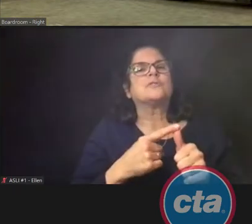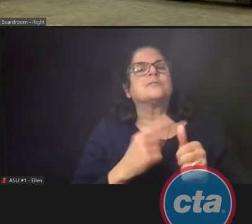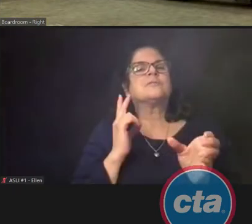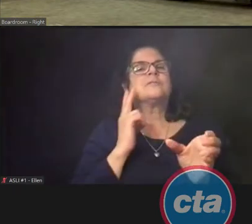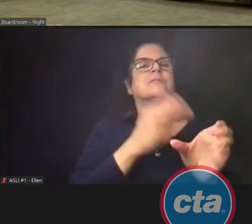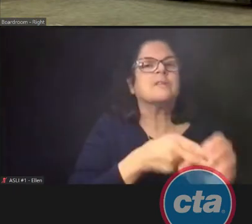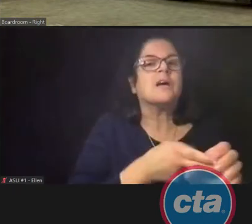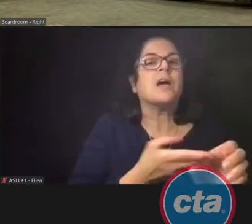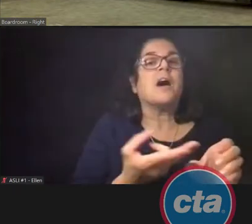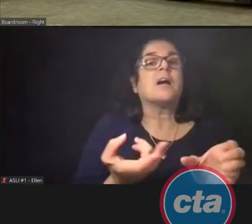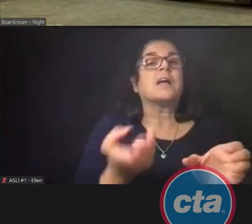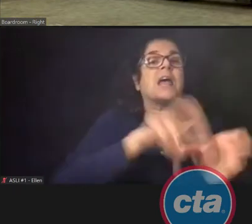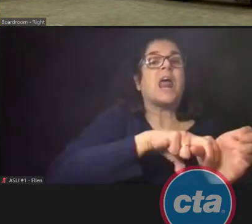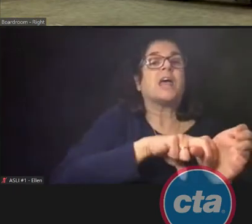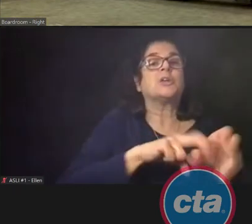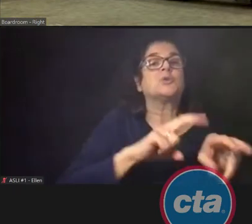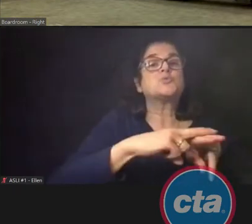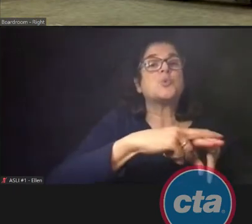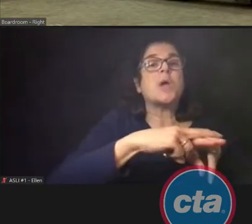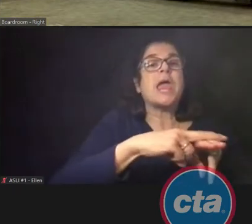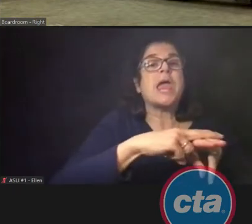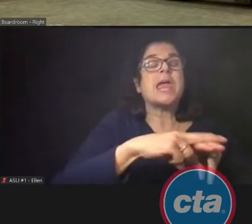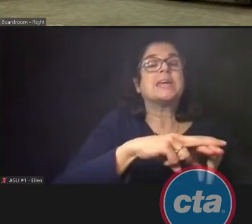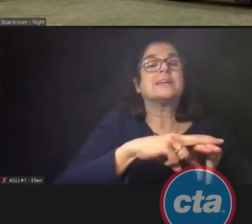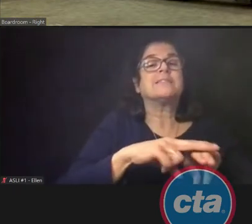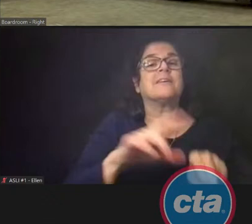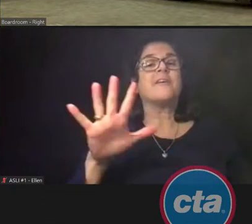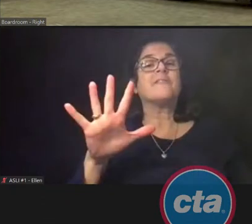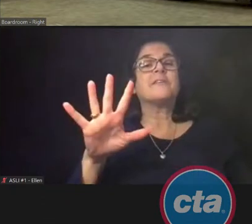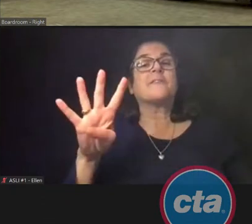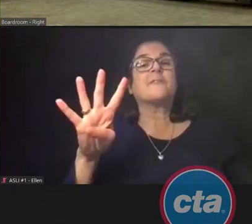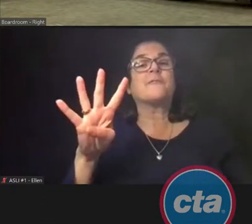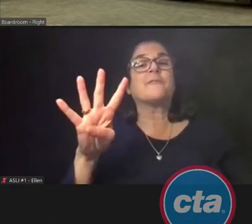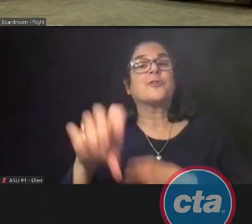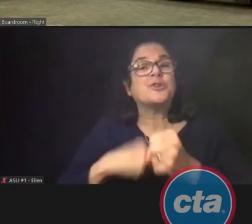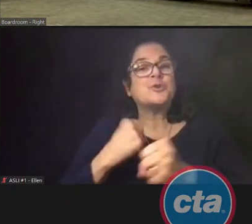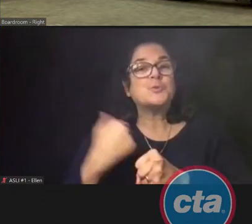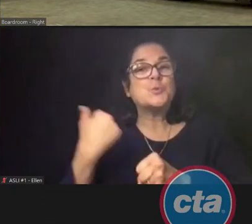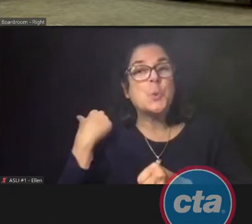54 years ago. I was 17 years old, starting at Loyola.